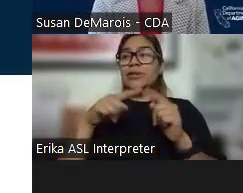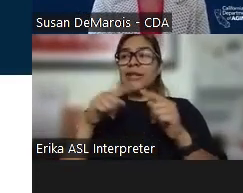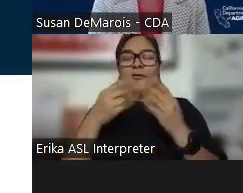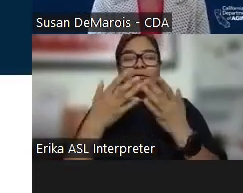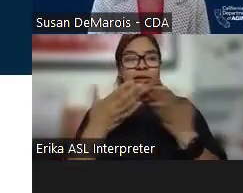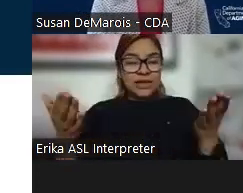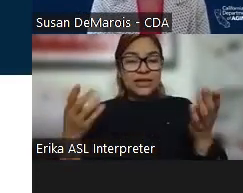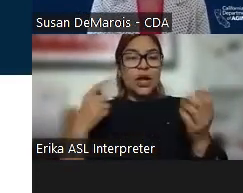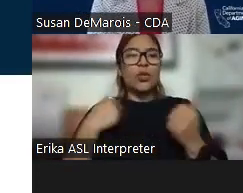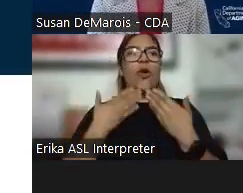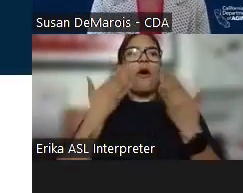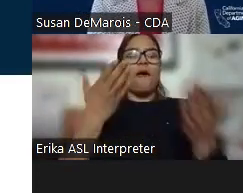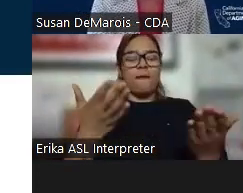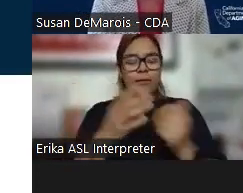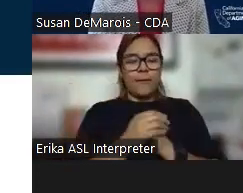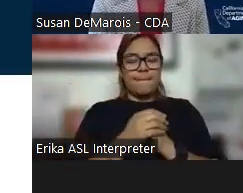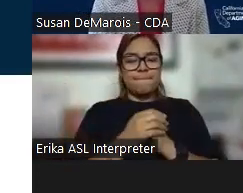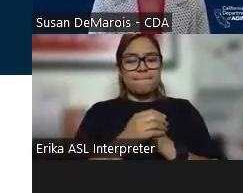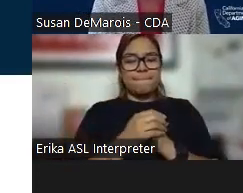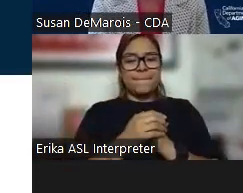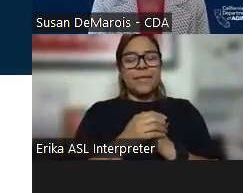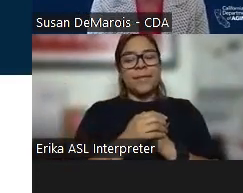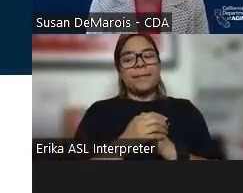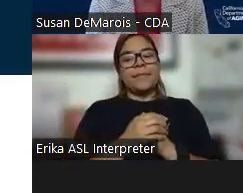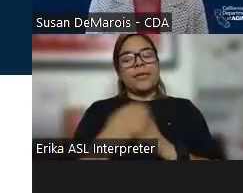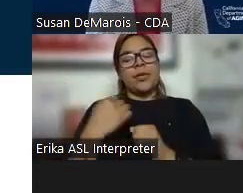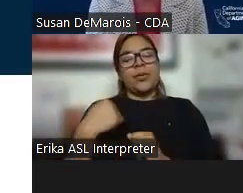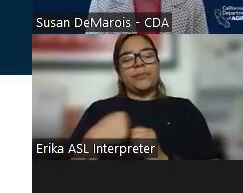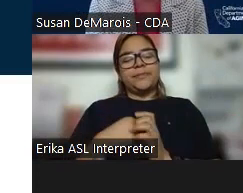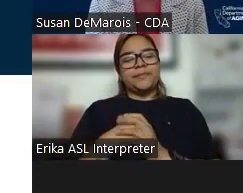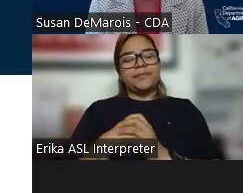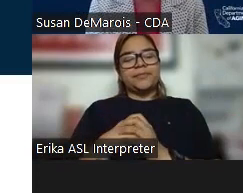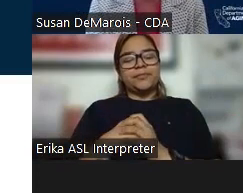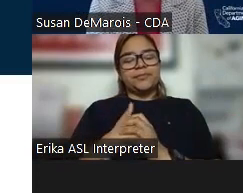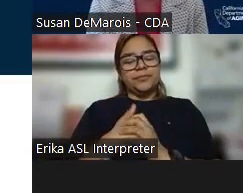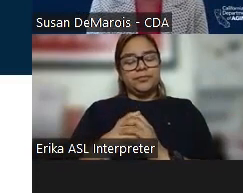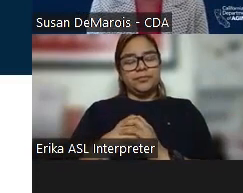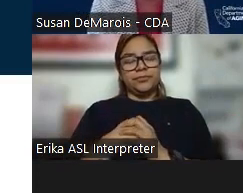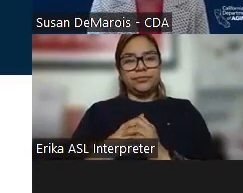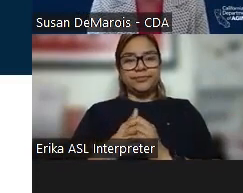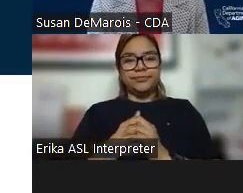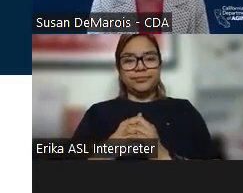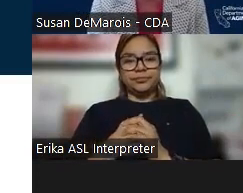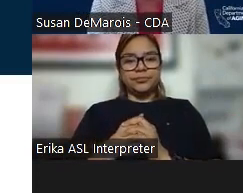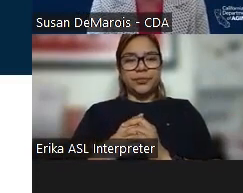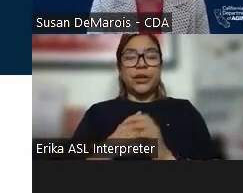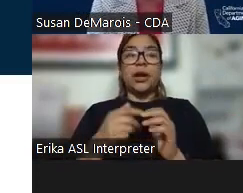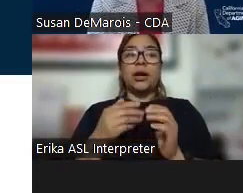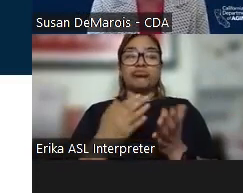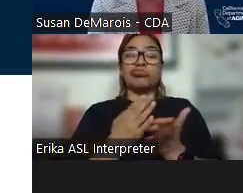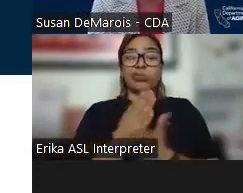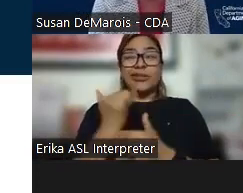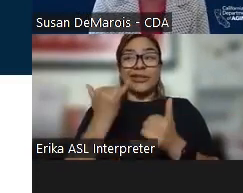initiatives. We'll wait to see how that all shakes out in the end. And we're just thrilled about the governor and the